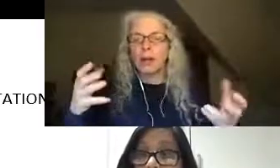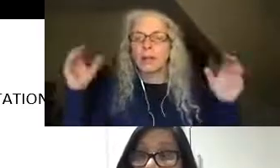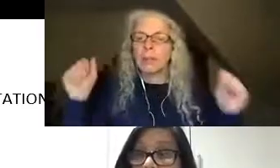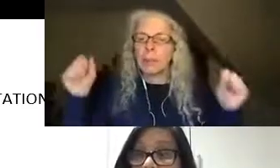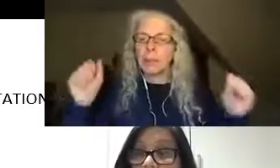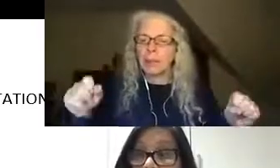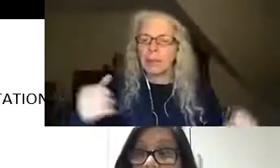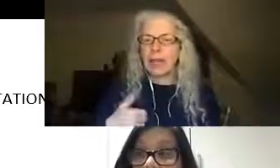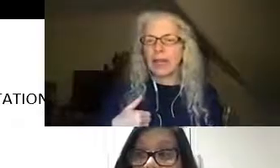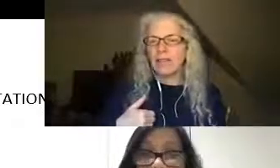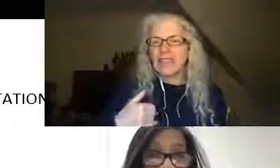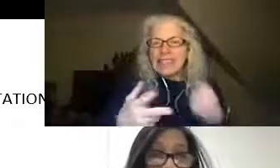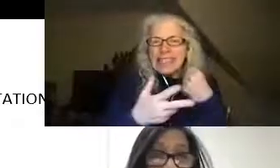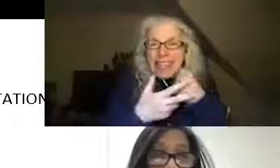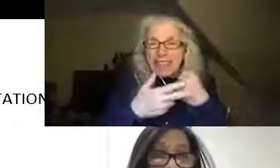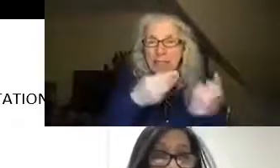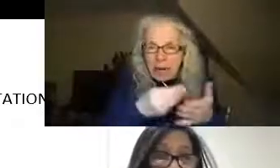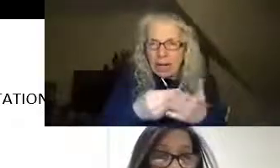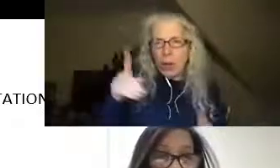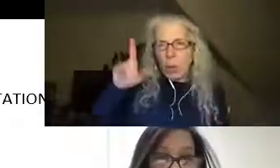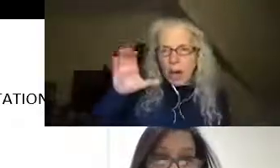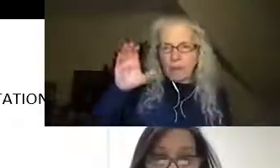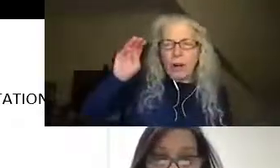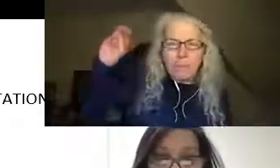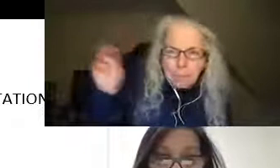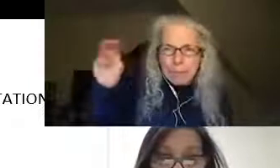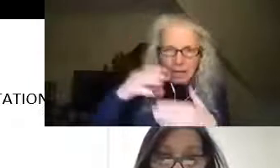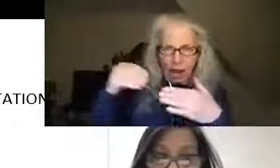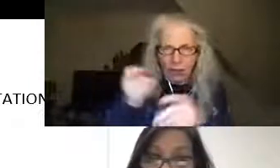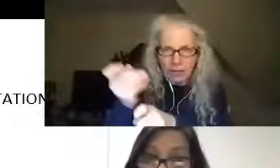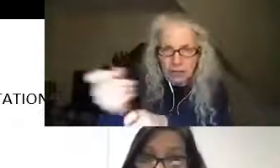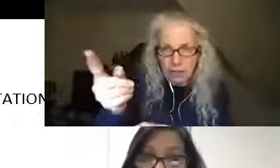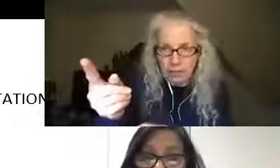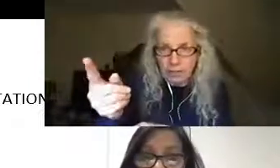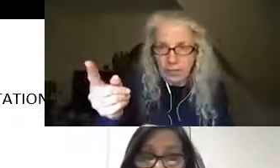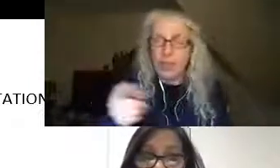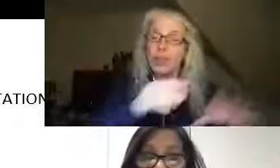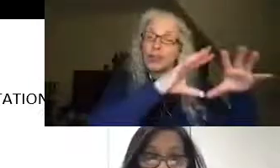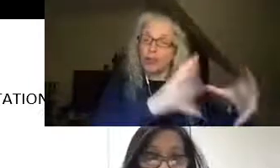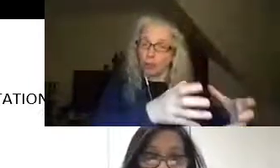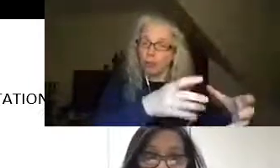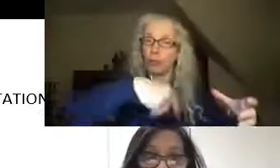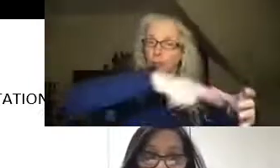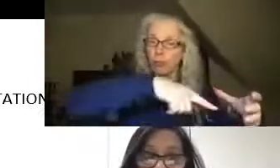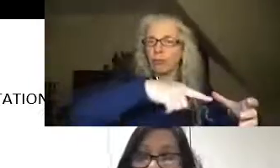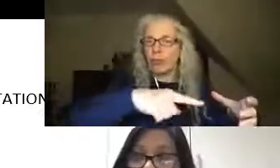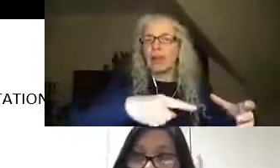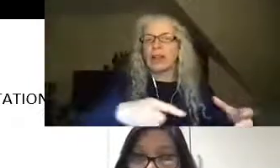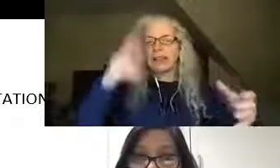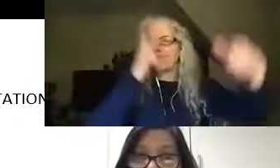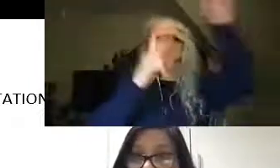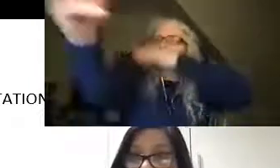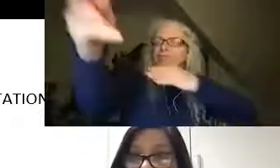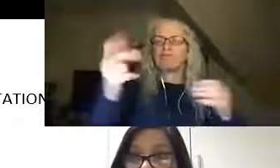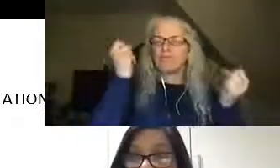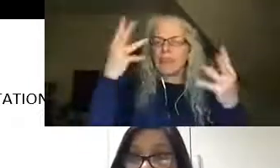annual Medicaid savings. So as a result, the working group delivered a multi-year plan for the transformation